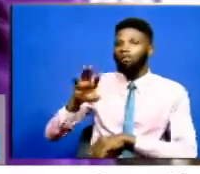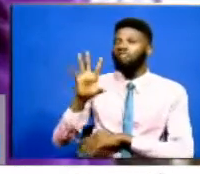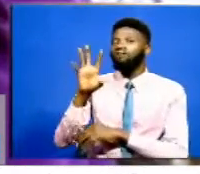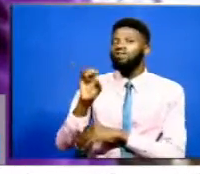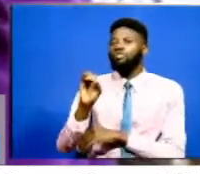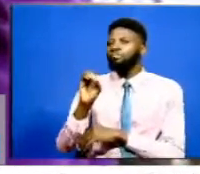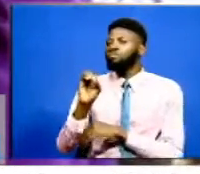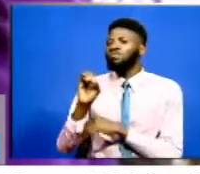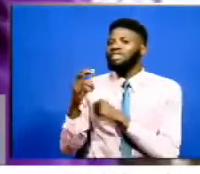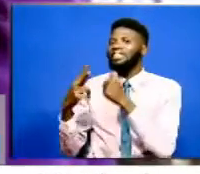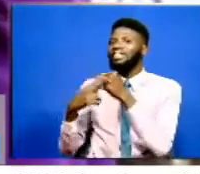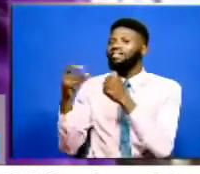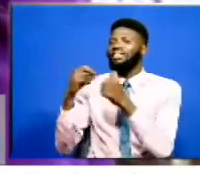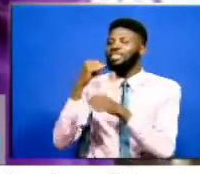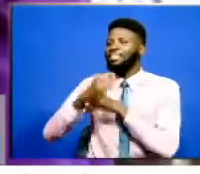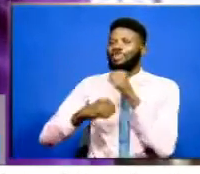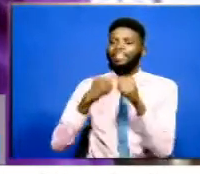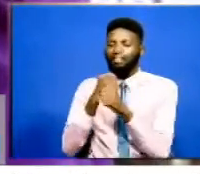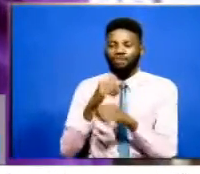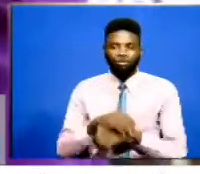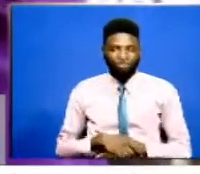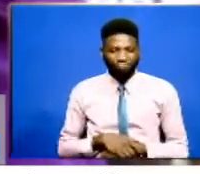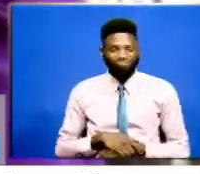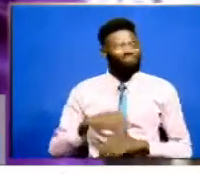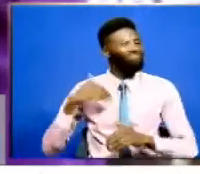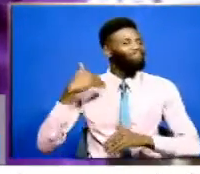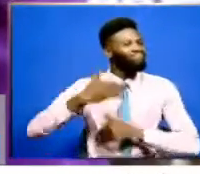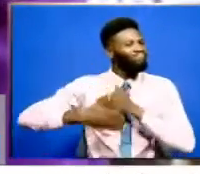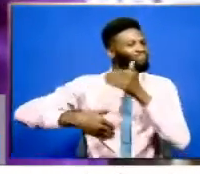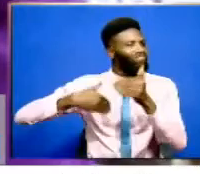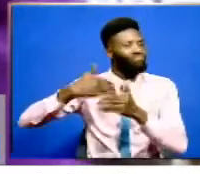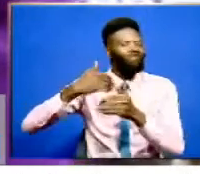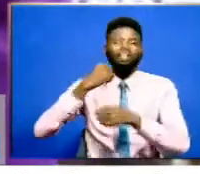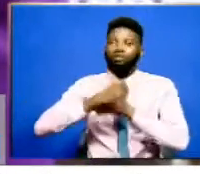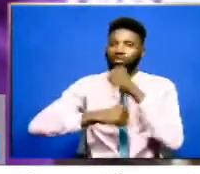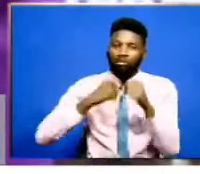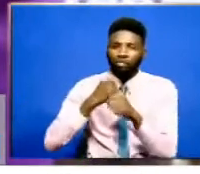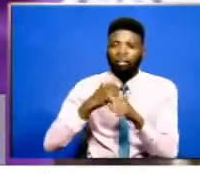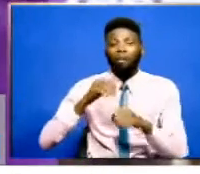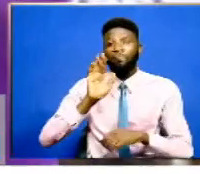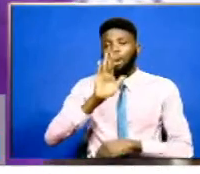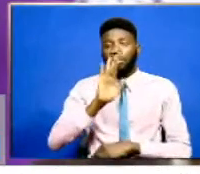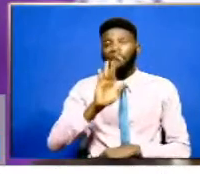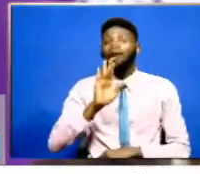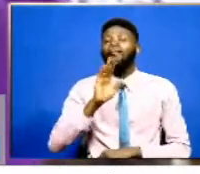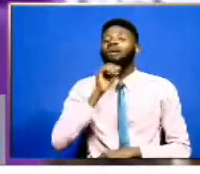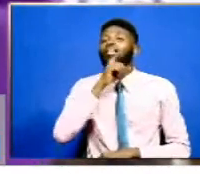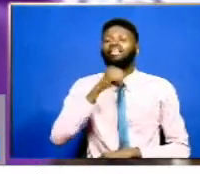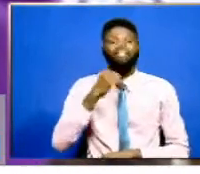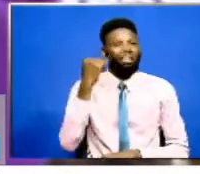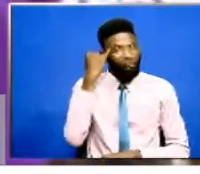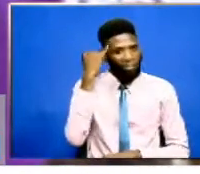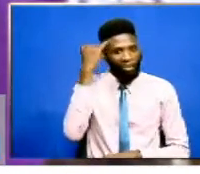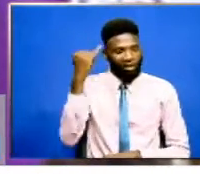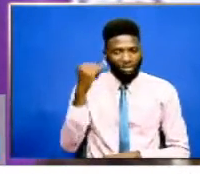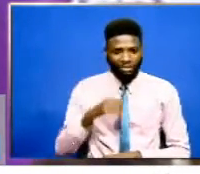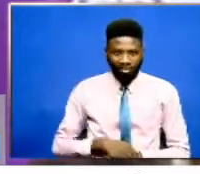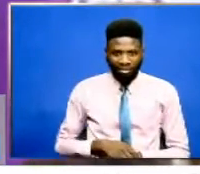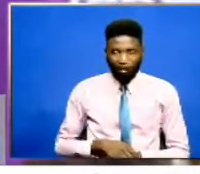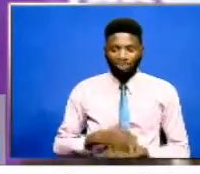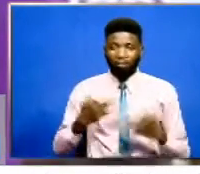years. And over the years, you can imagine with your age, each one of us here